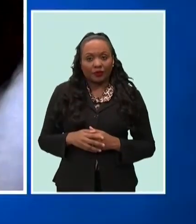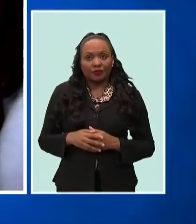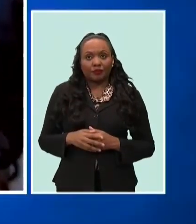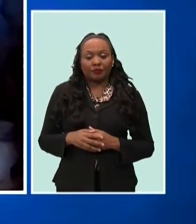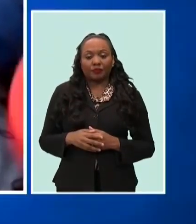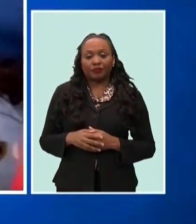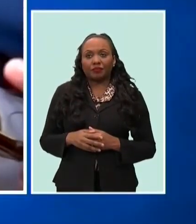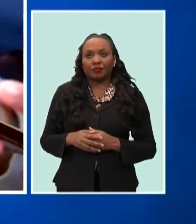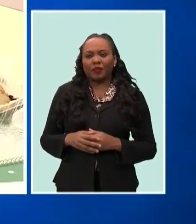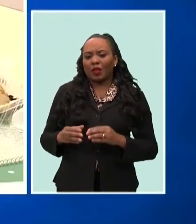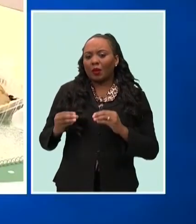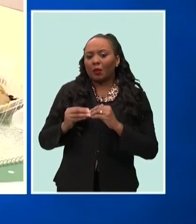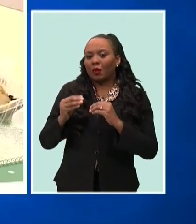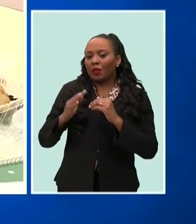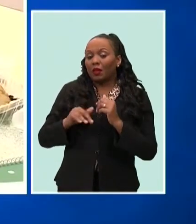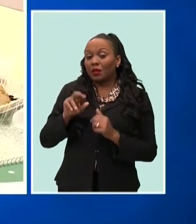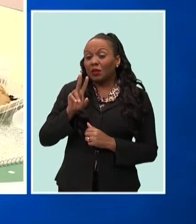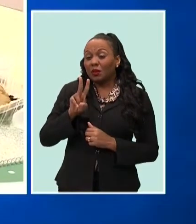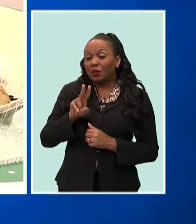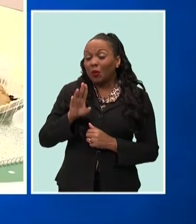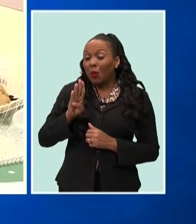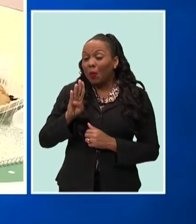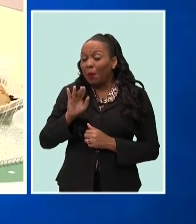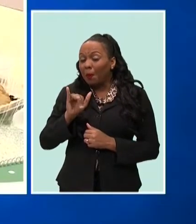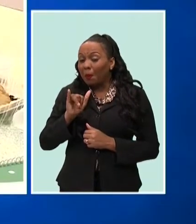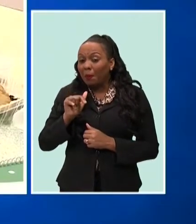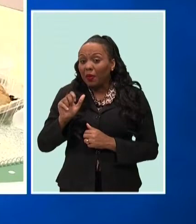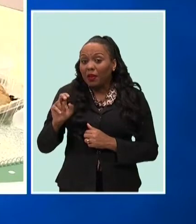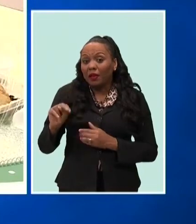More than 2 billion people, around a quarter of the world's